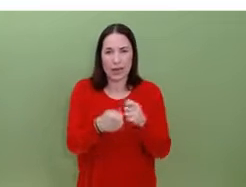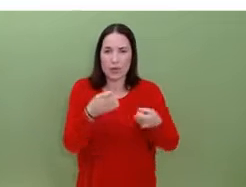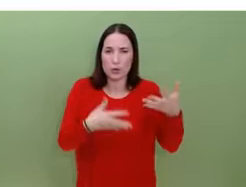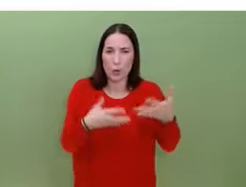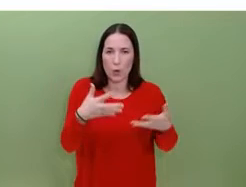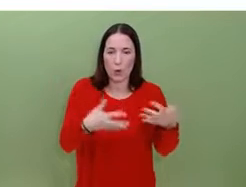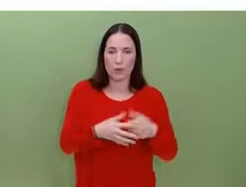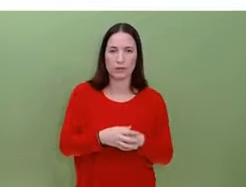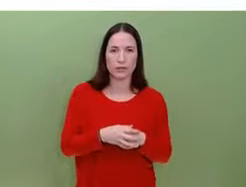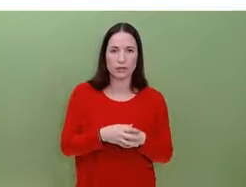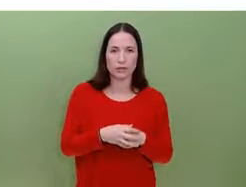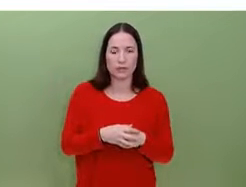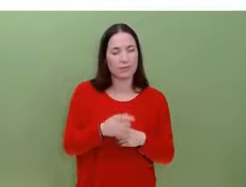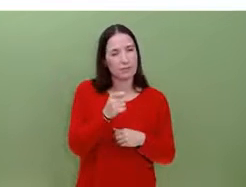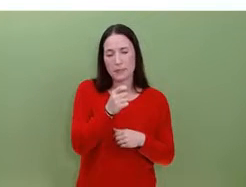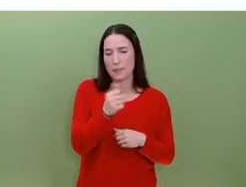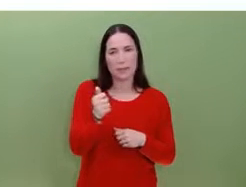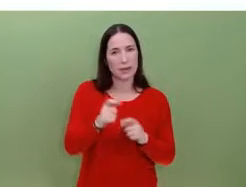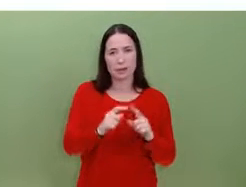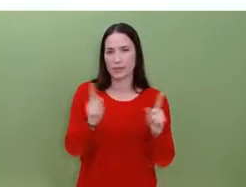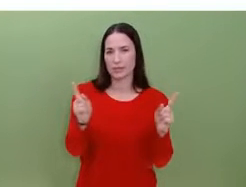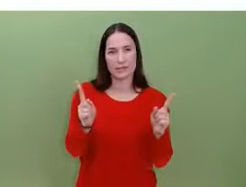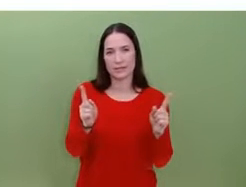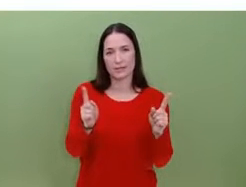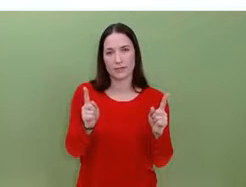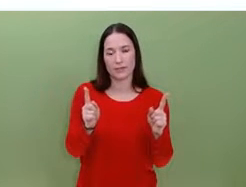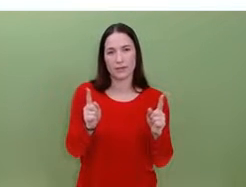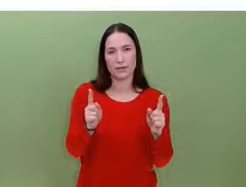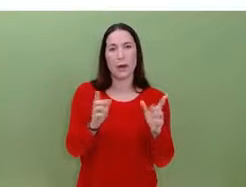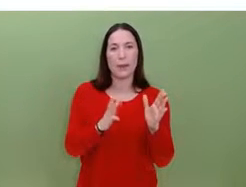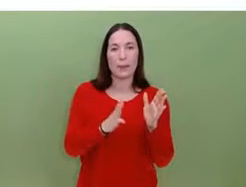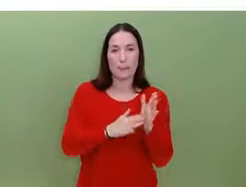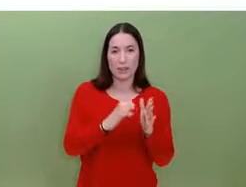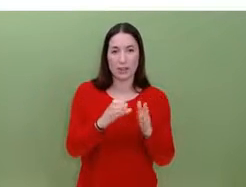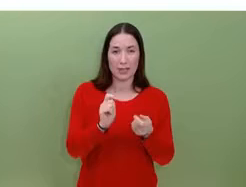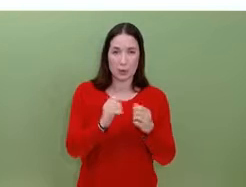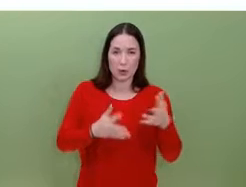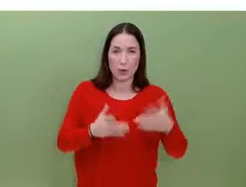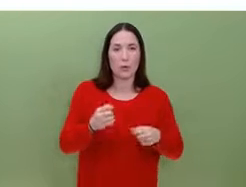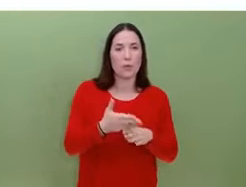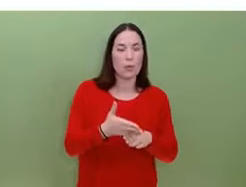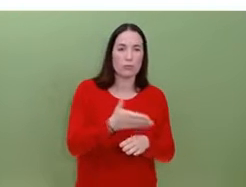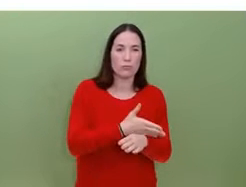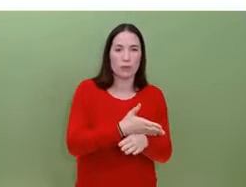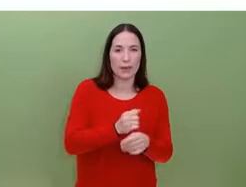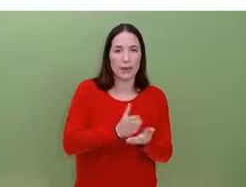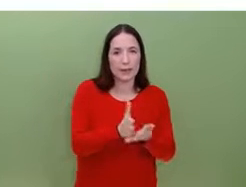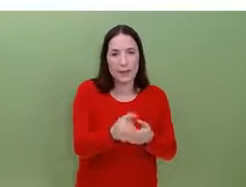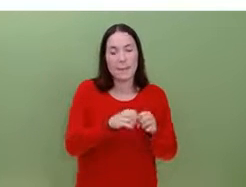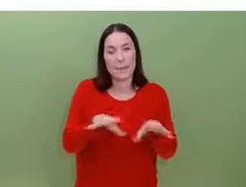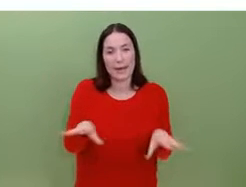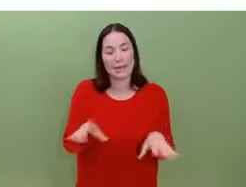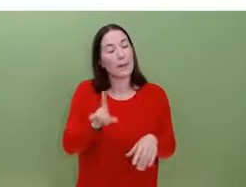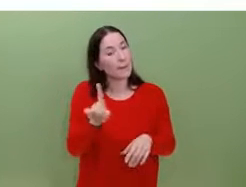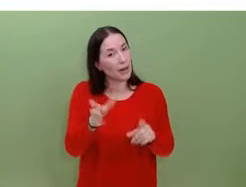very little mean change score difference pre versus during the pandemic. However, it should be noted that the